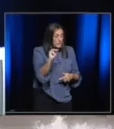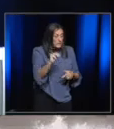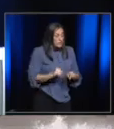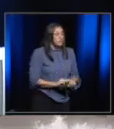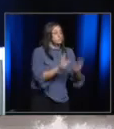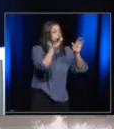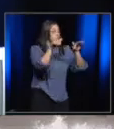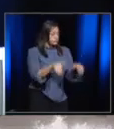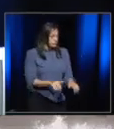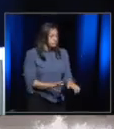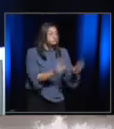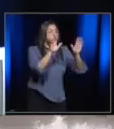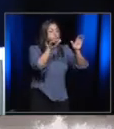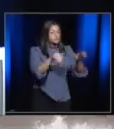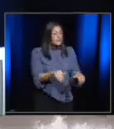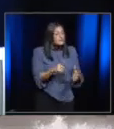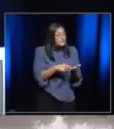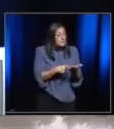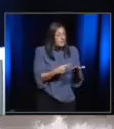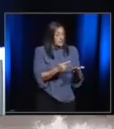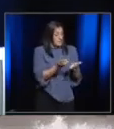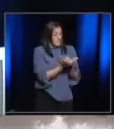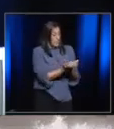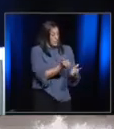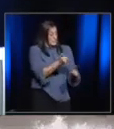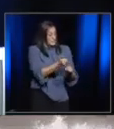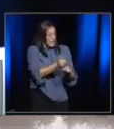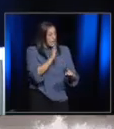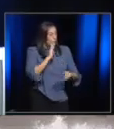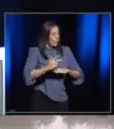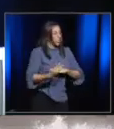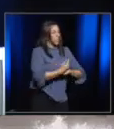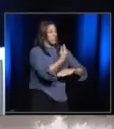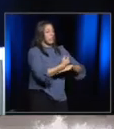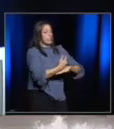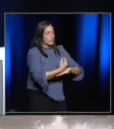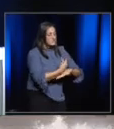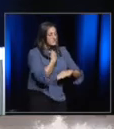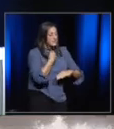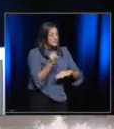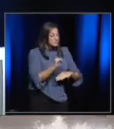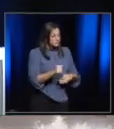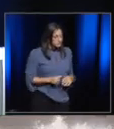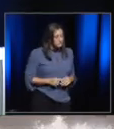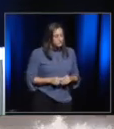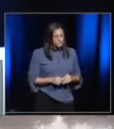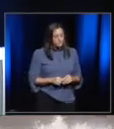us study. So it's tricky driving. Always grateful for our very good skippers.